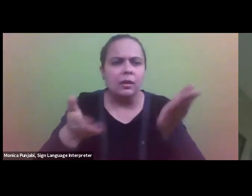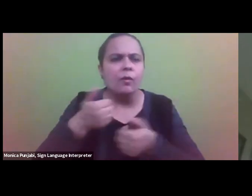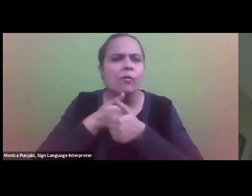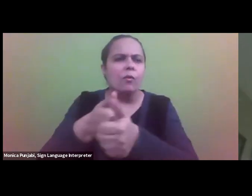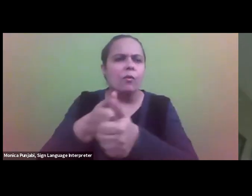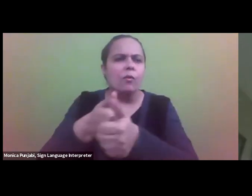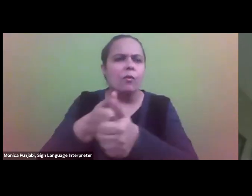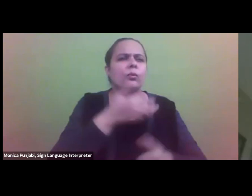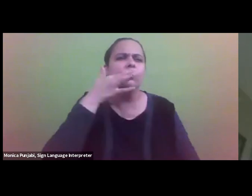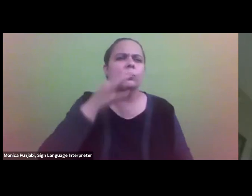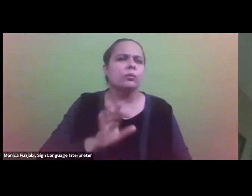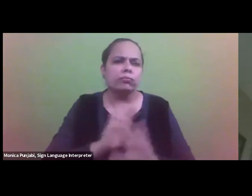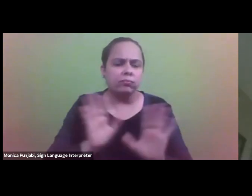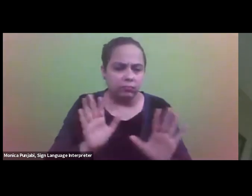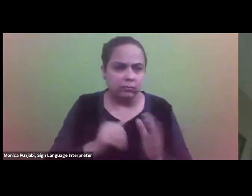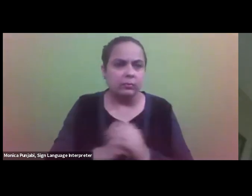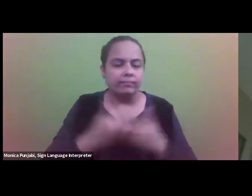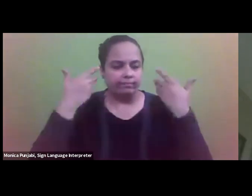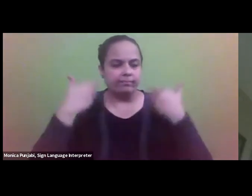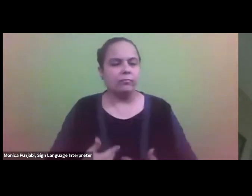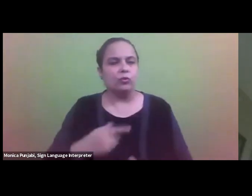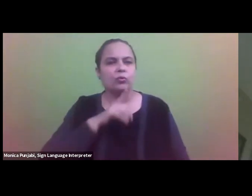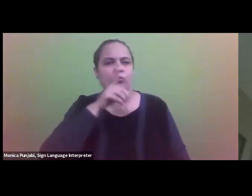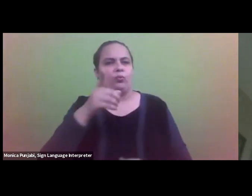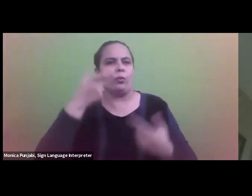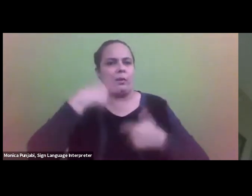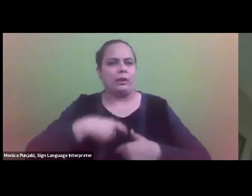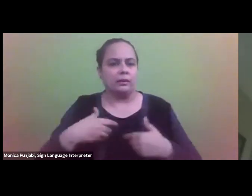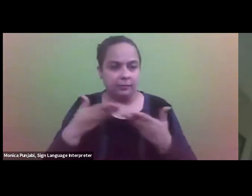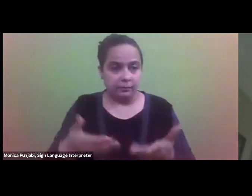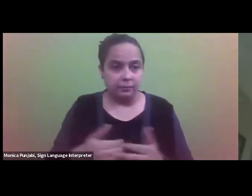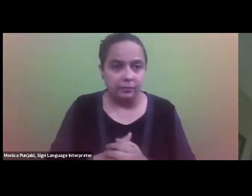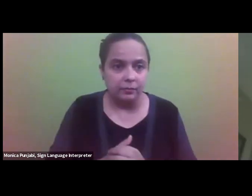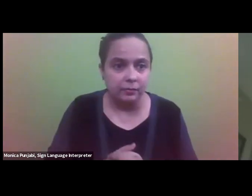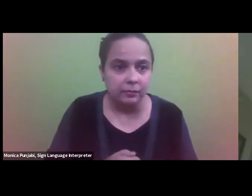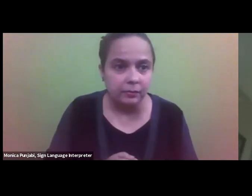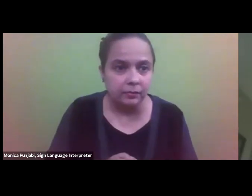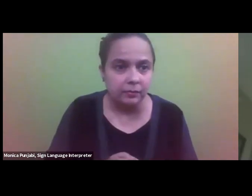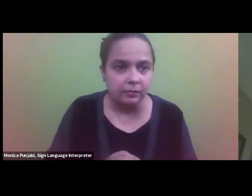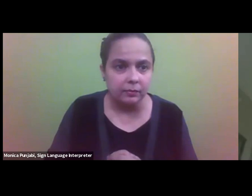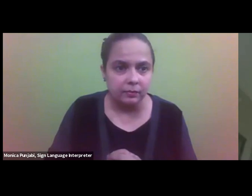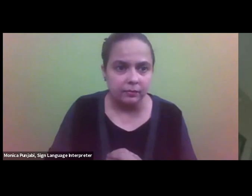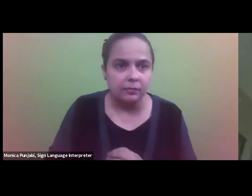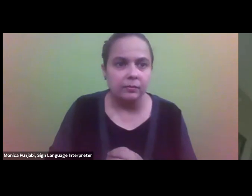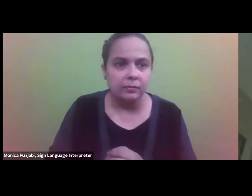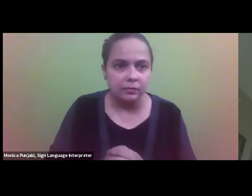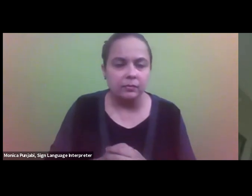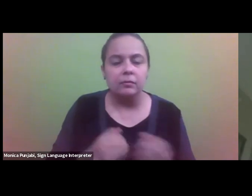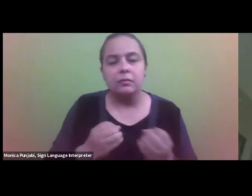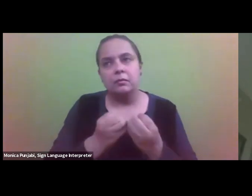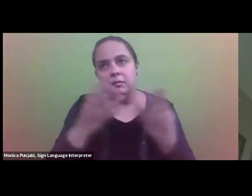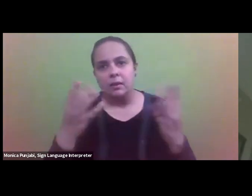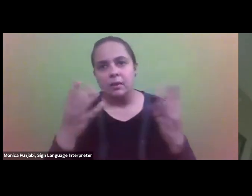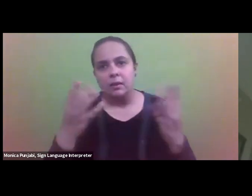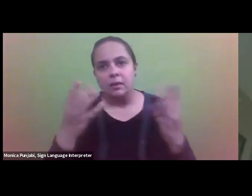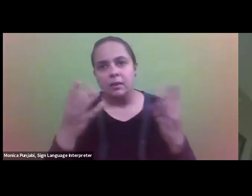it's my pleasure to open today's discussion dealing with the complexities that arise from overlapping identities among the